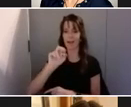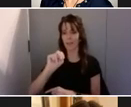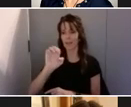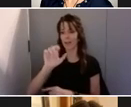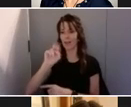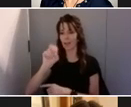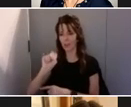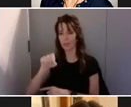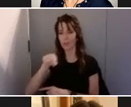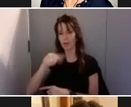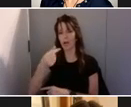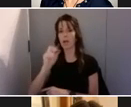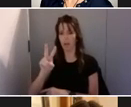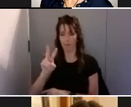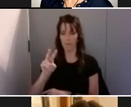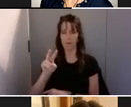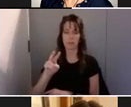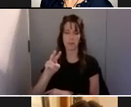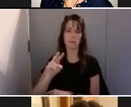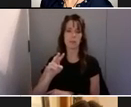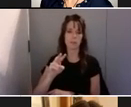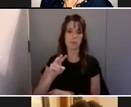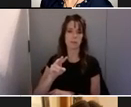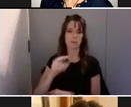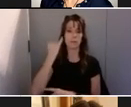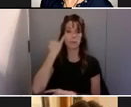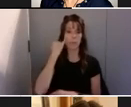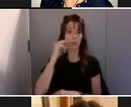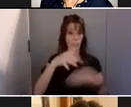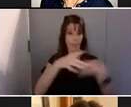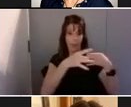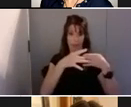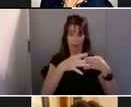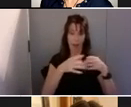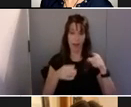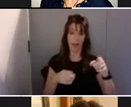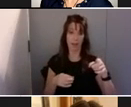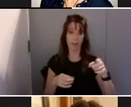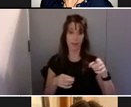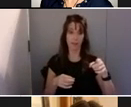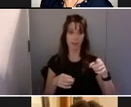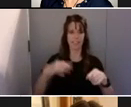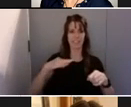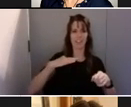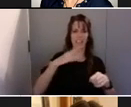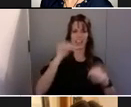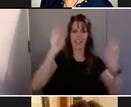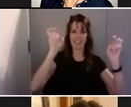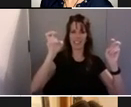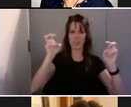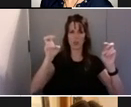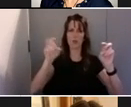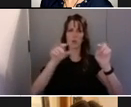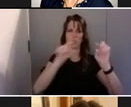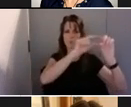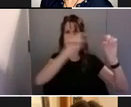azcleanelections.gov site. And if you're on the guide, that's on the candidates and issues tab